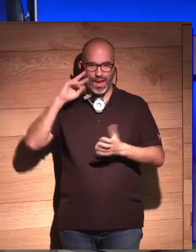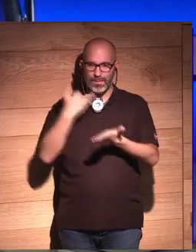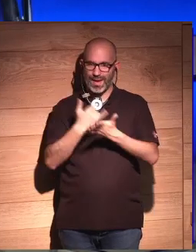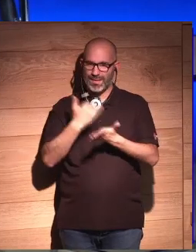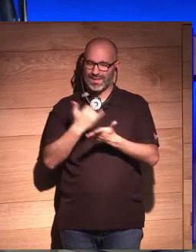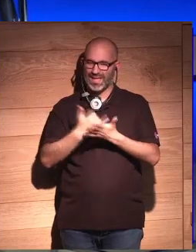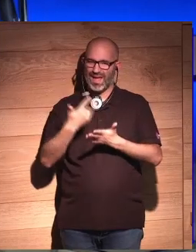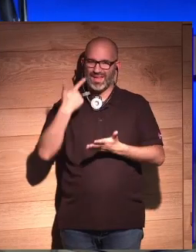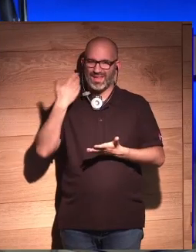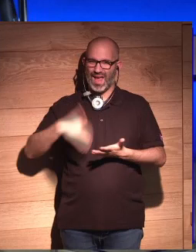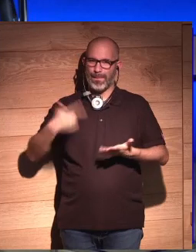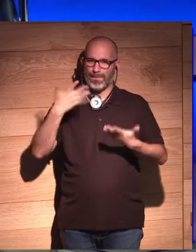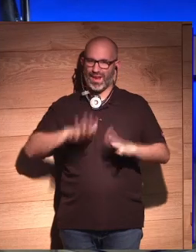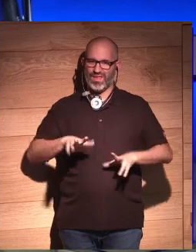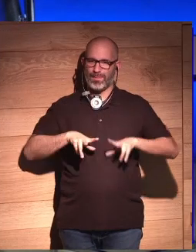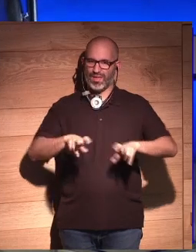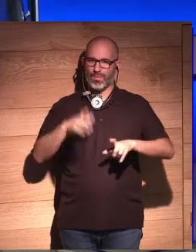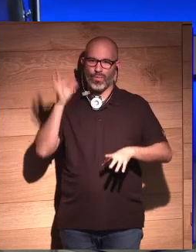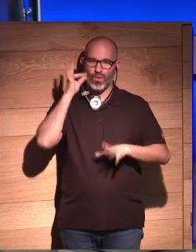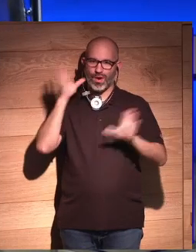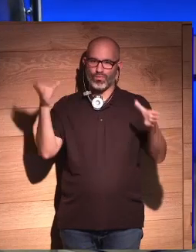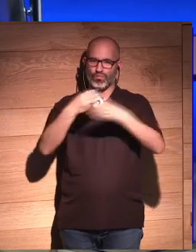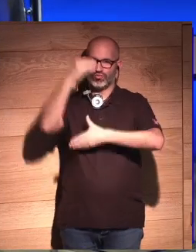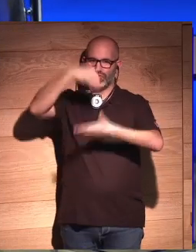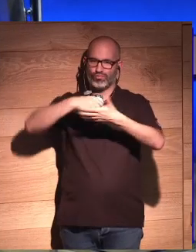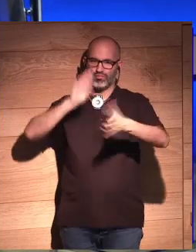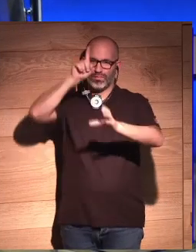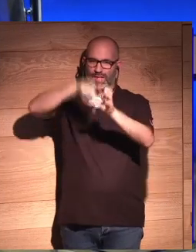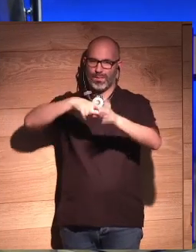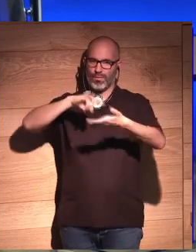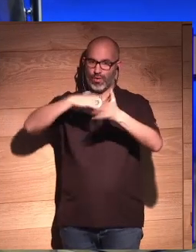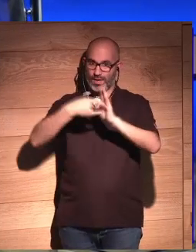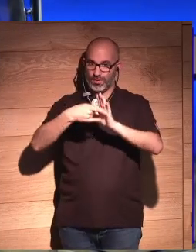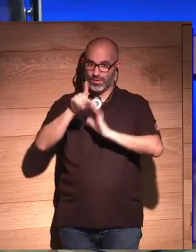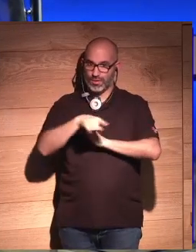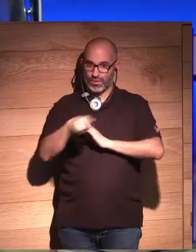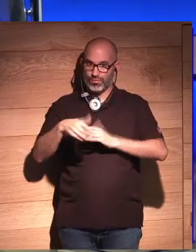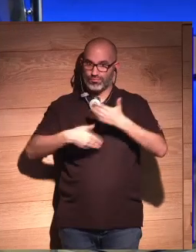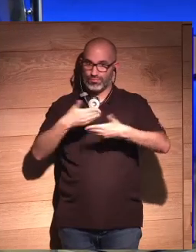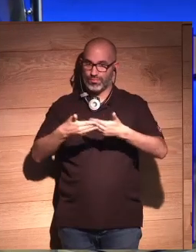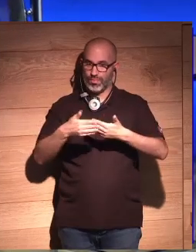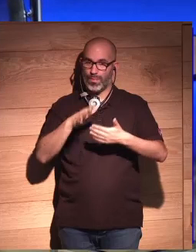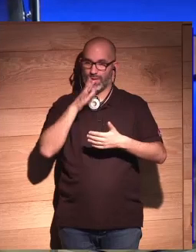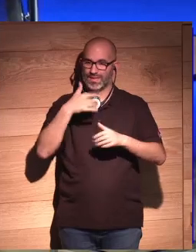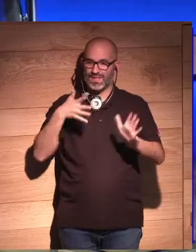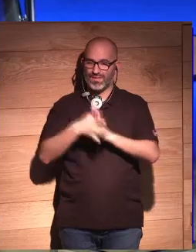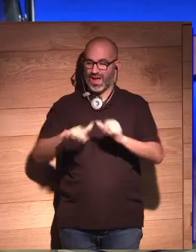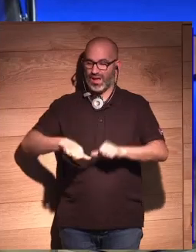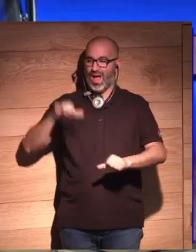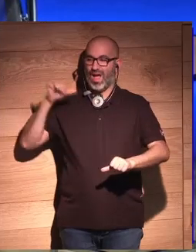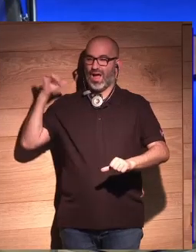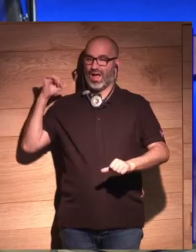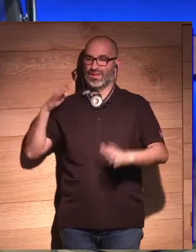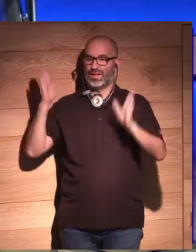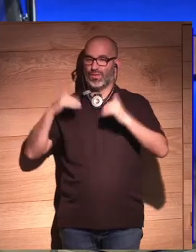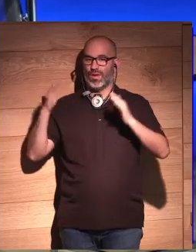of experimenting from the beginning, we see that there's a great number of women involved in these projects, maybe because there